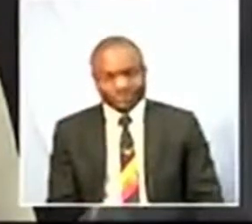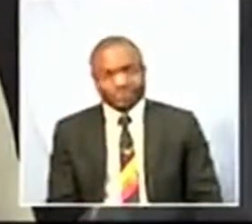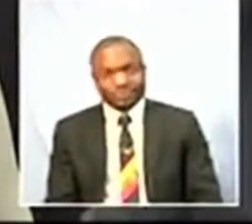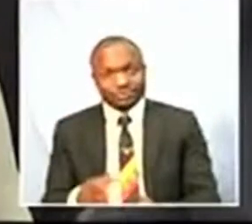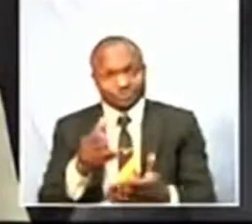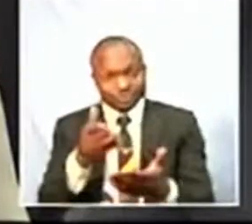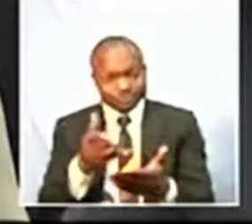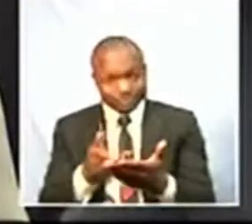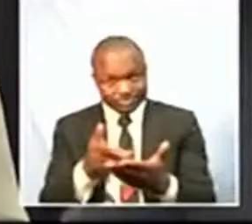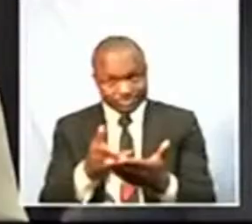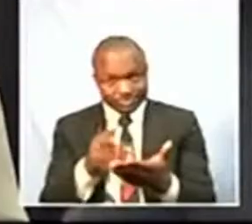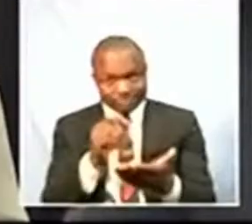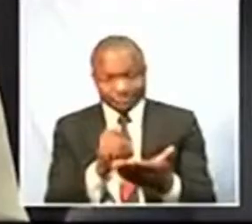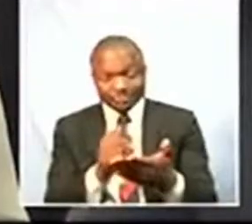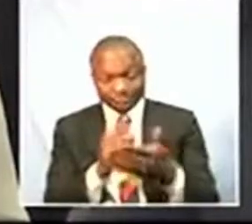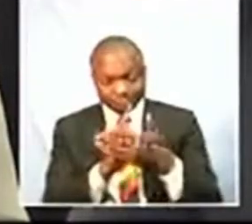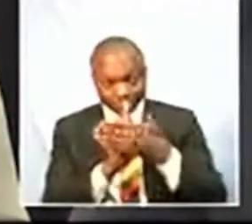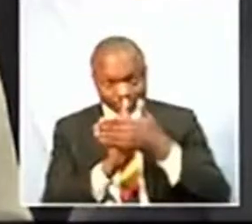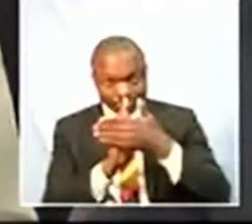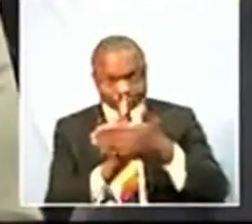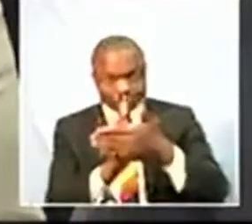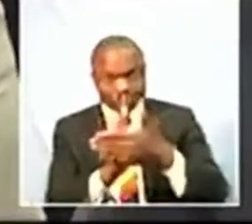this directive is guiding that